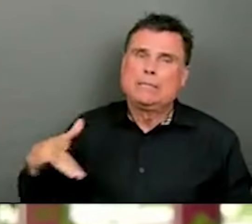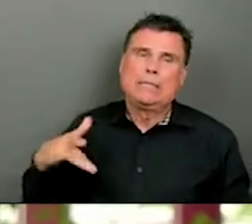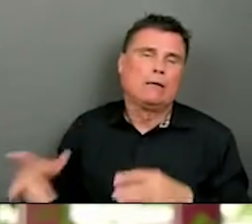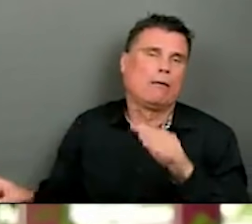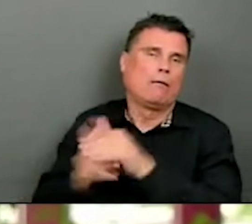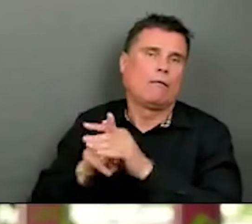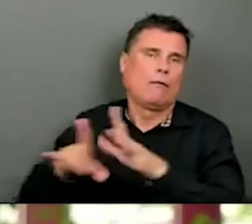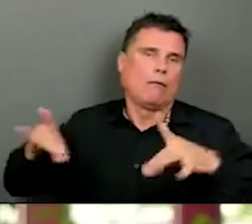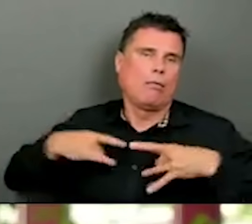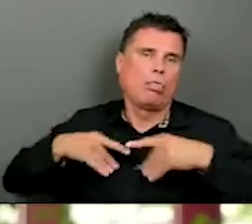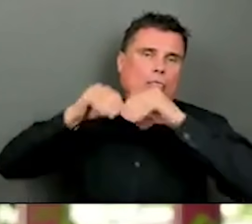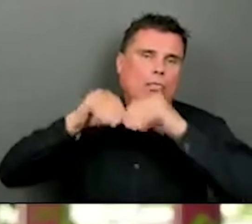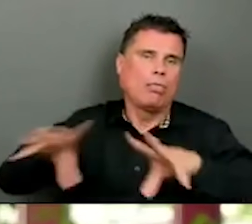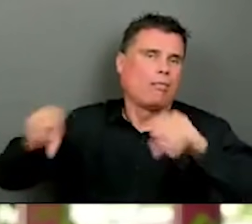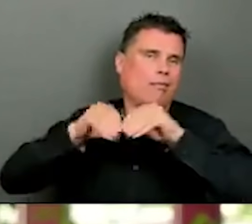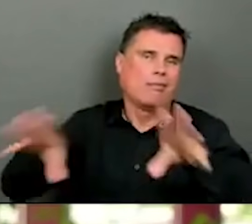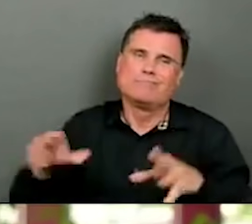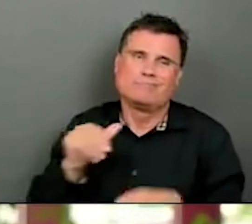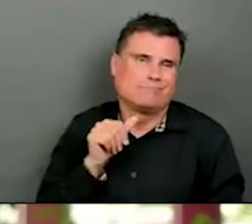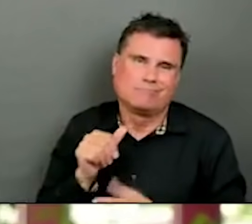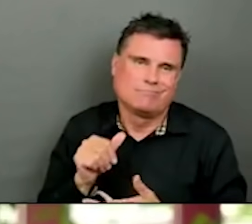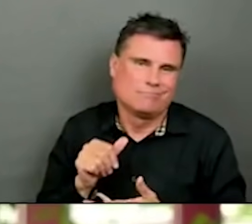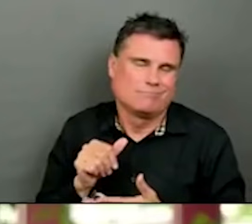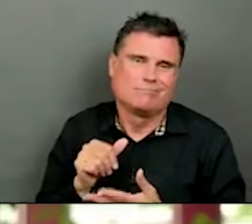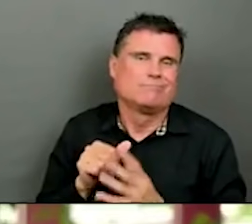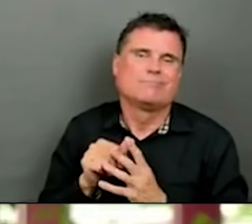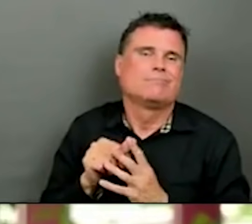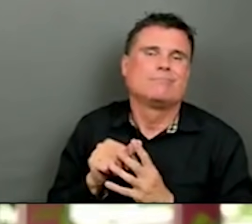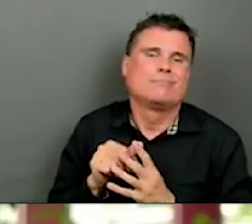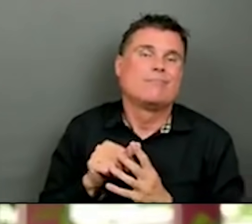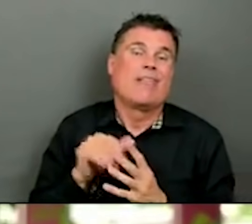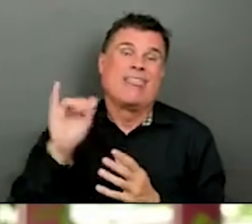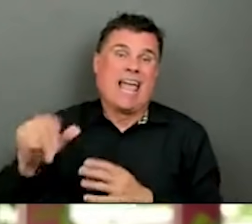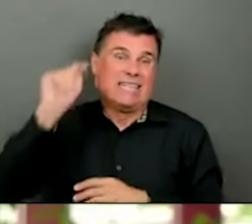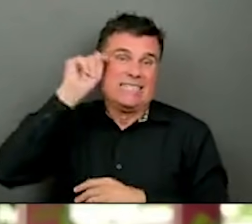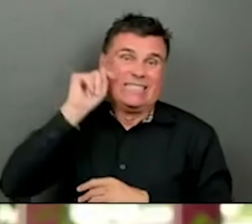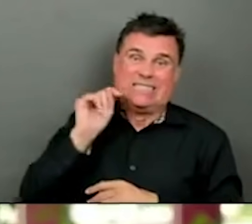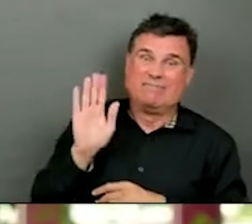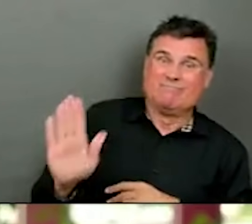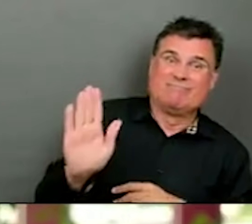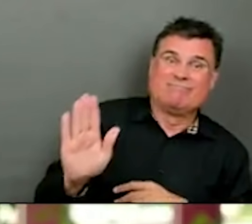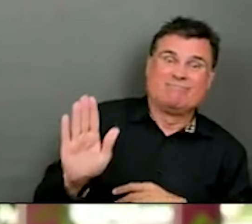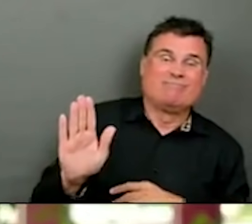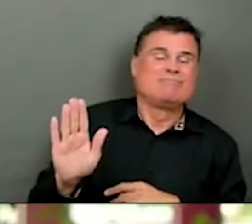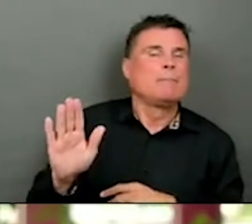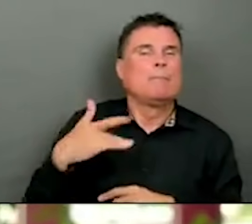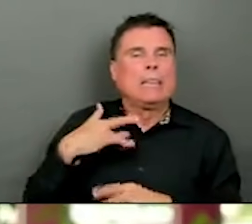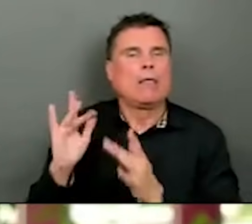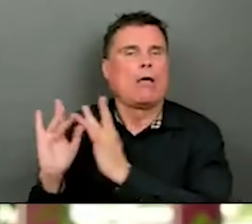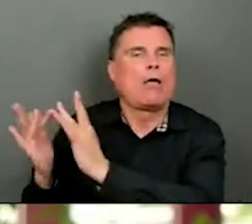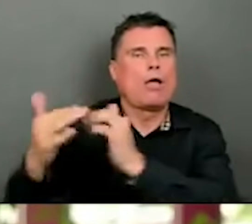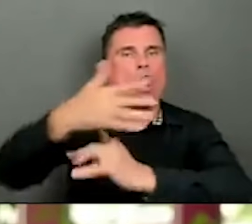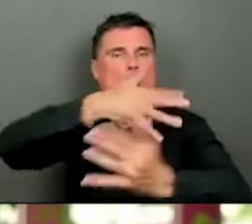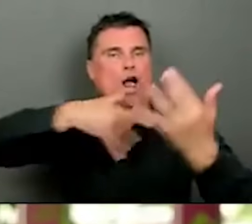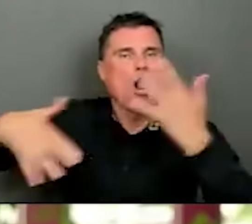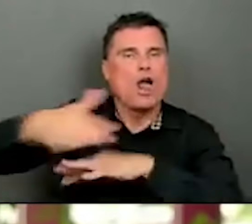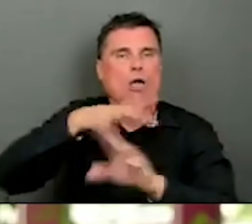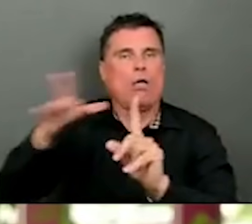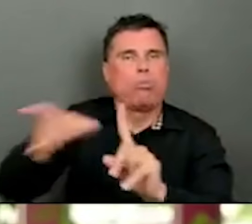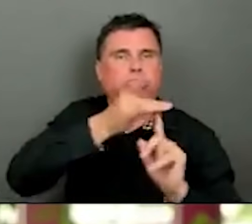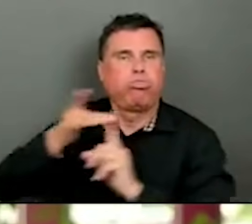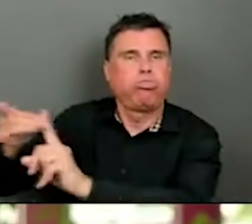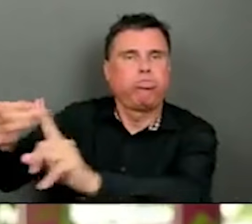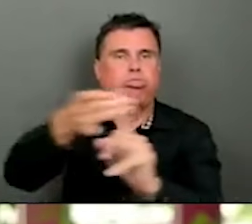of our population age group that is very highly connected. So we can get a lot of transmission